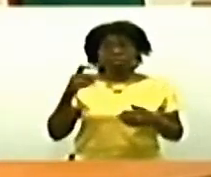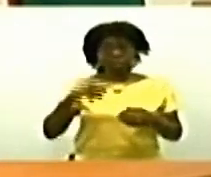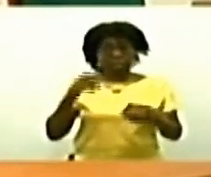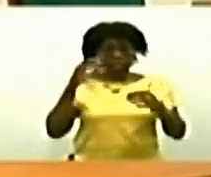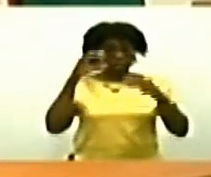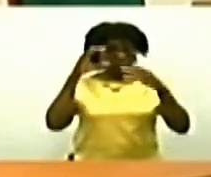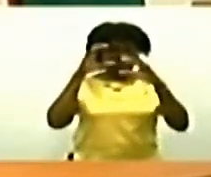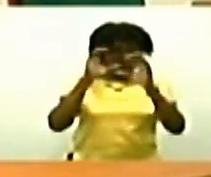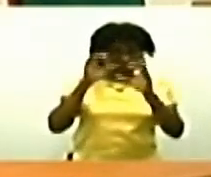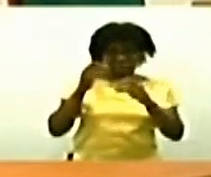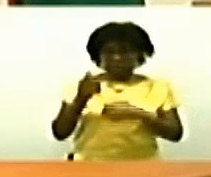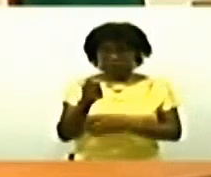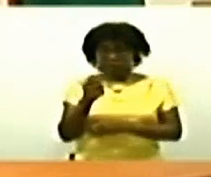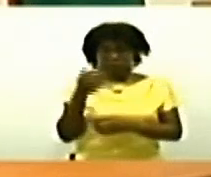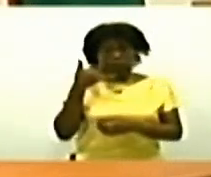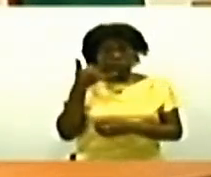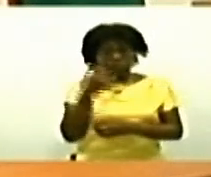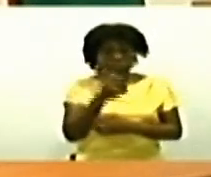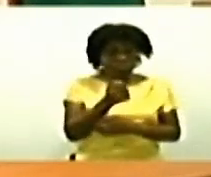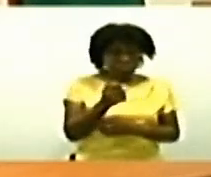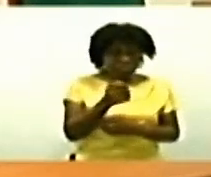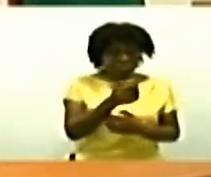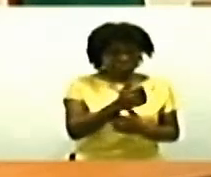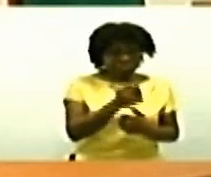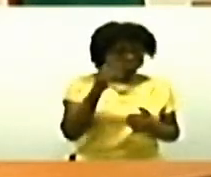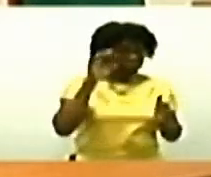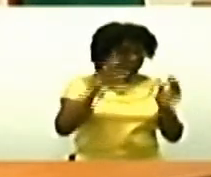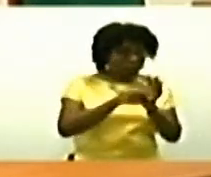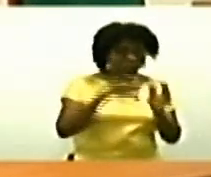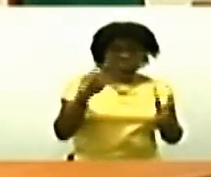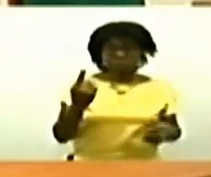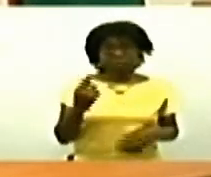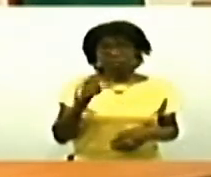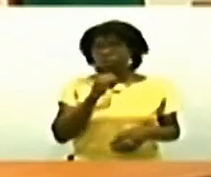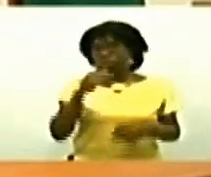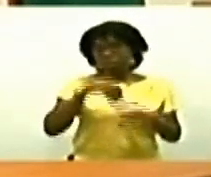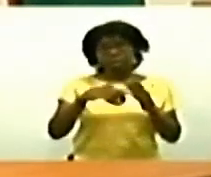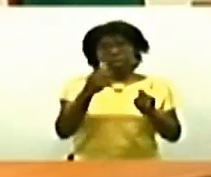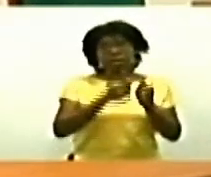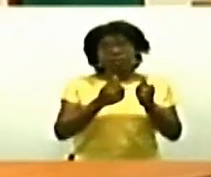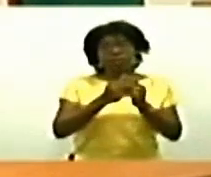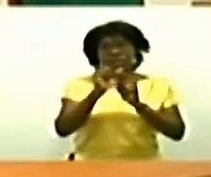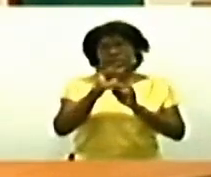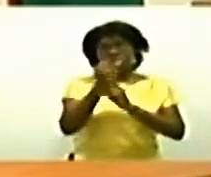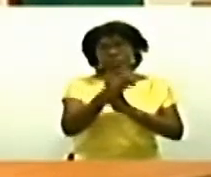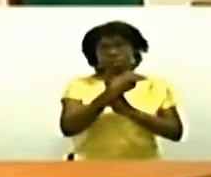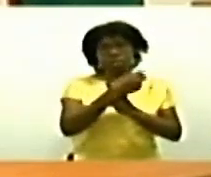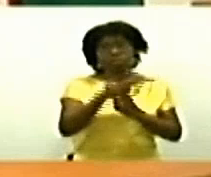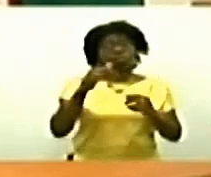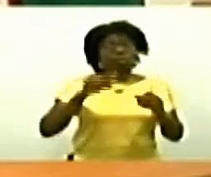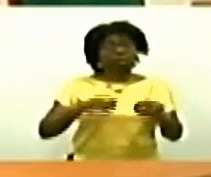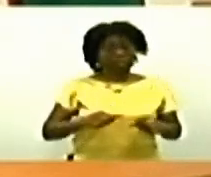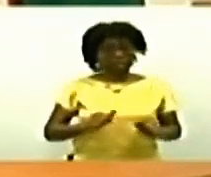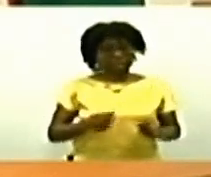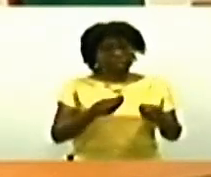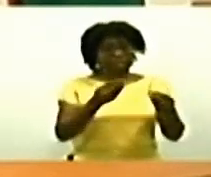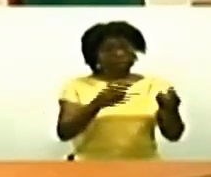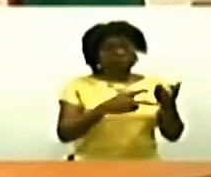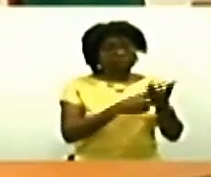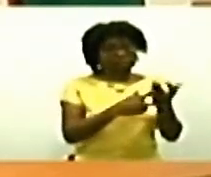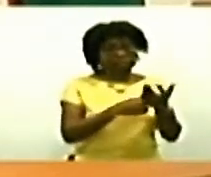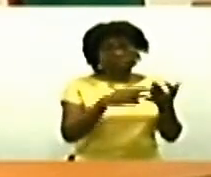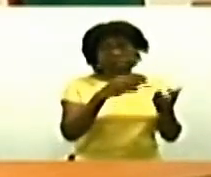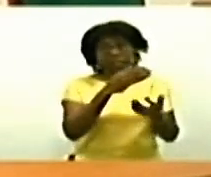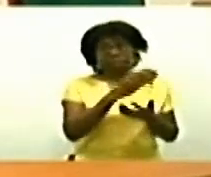camera phones or something that they can take the evidence. Because not in every situation you can issue a ticket. In some situations, it